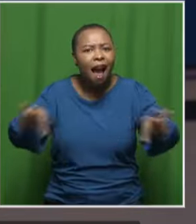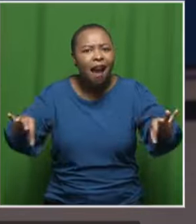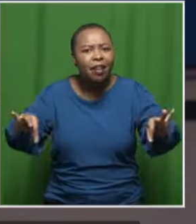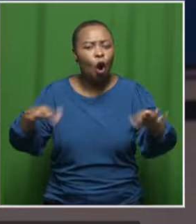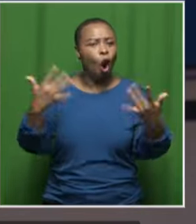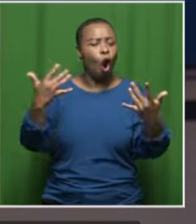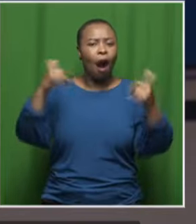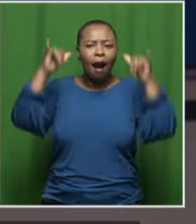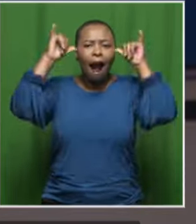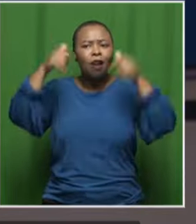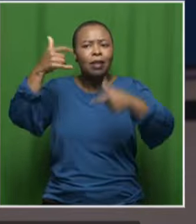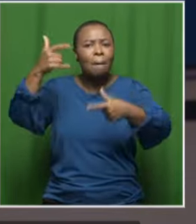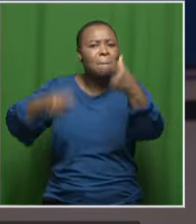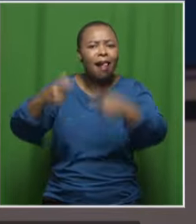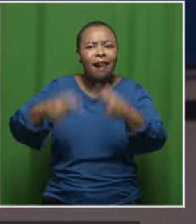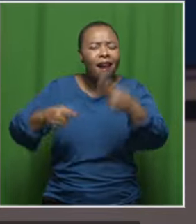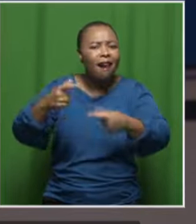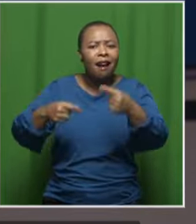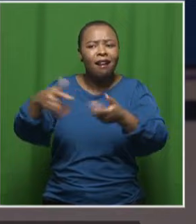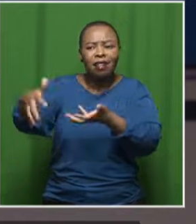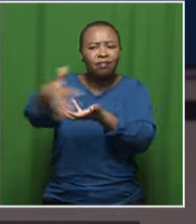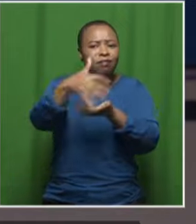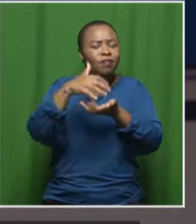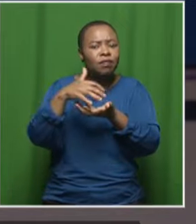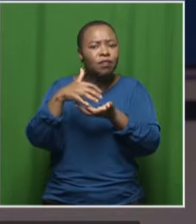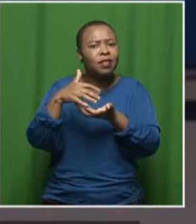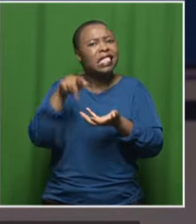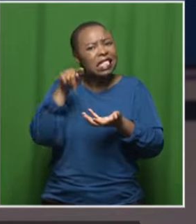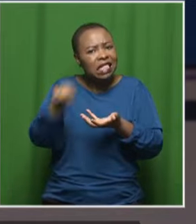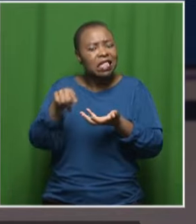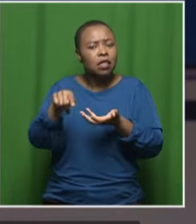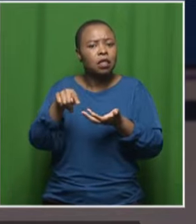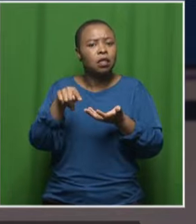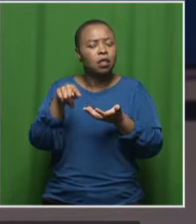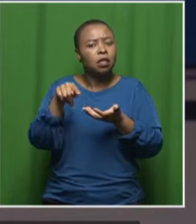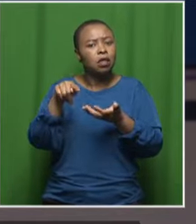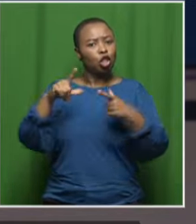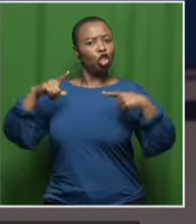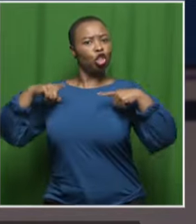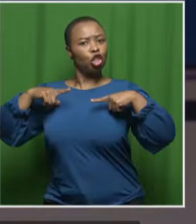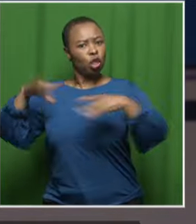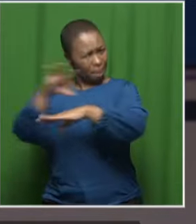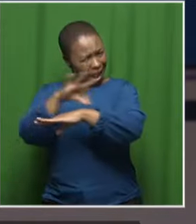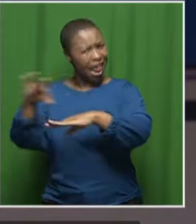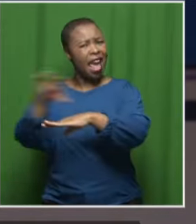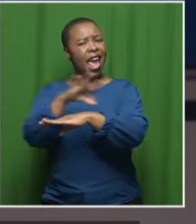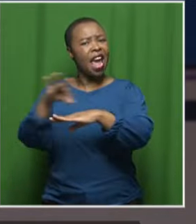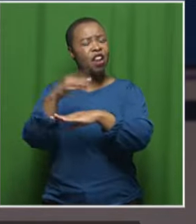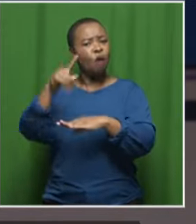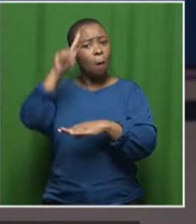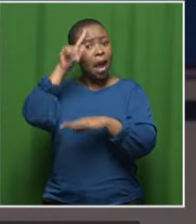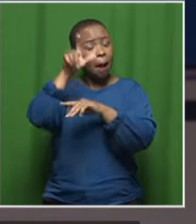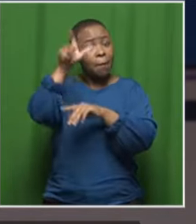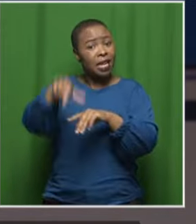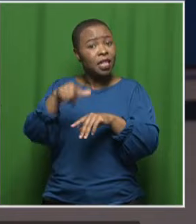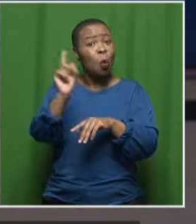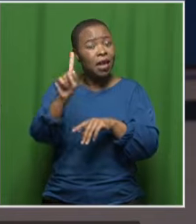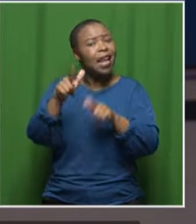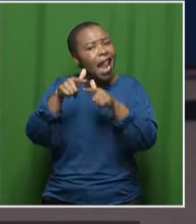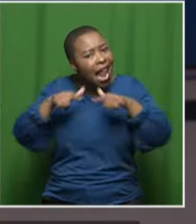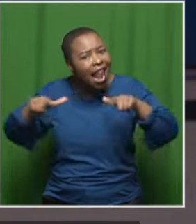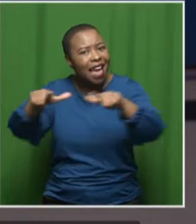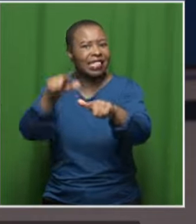milk cows or whatever it is. It's a fallback position for a black man in Africa, the land. So as long